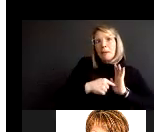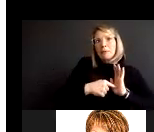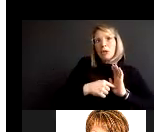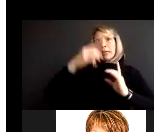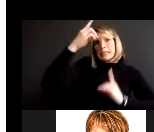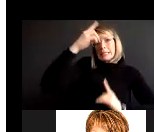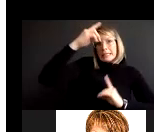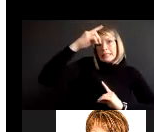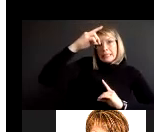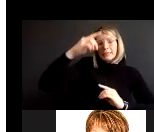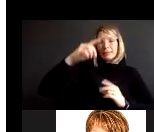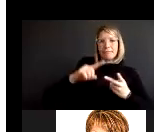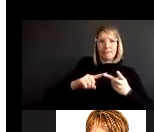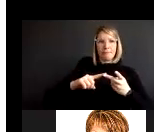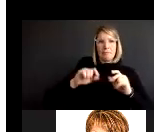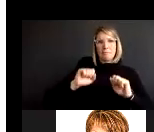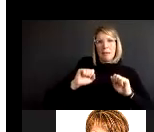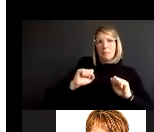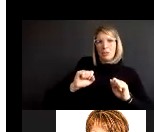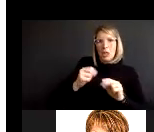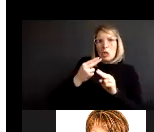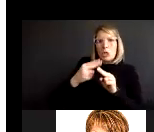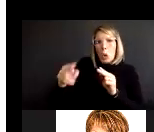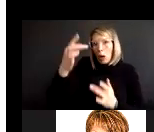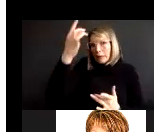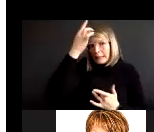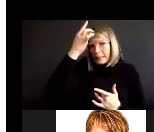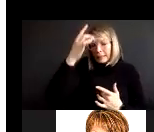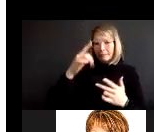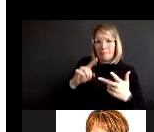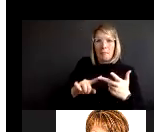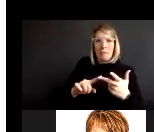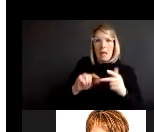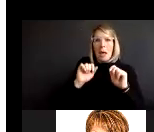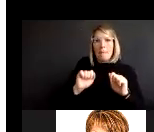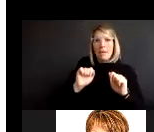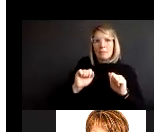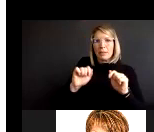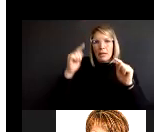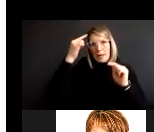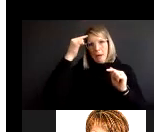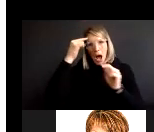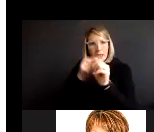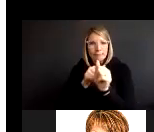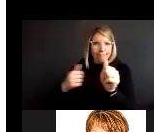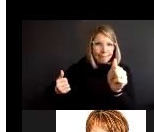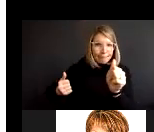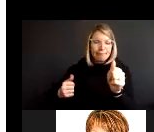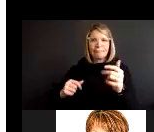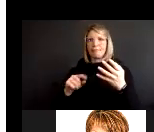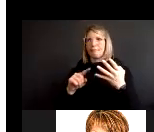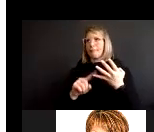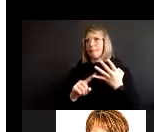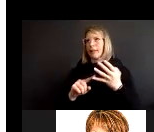acute illness. It could be a temporary delirium. It may be an advancing dementia or another disease process. It could